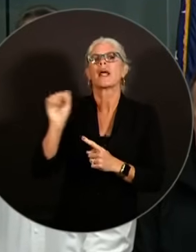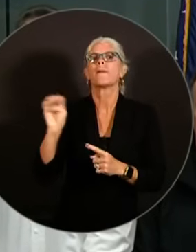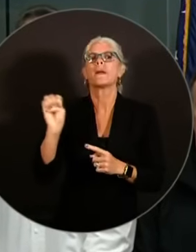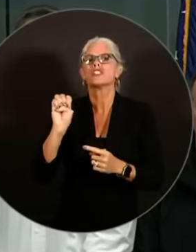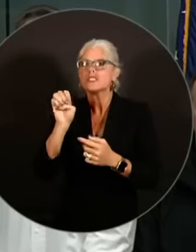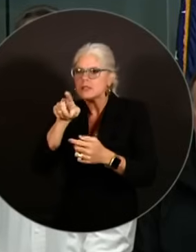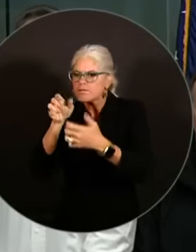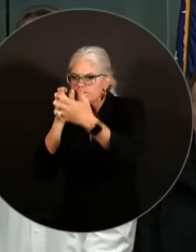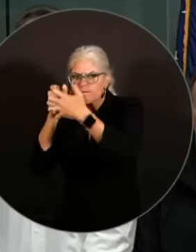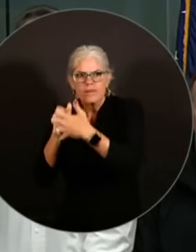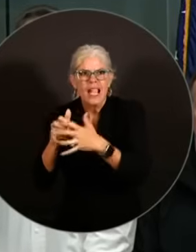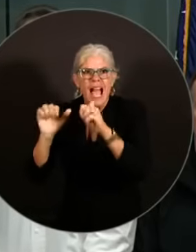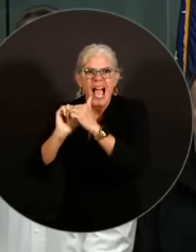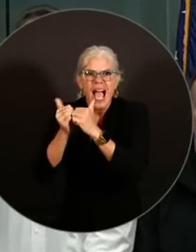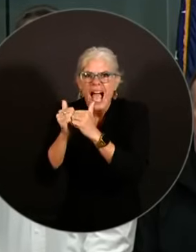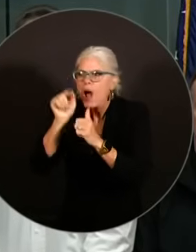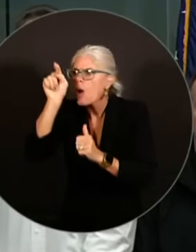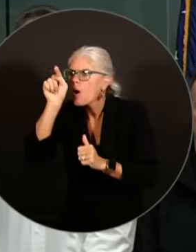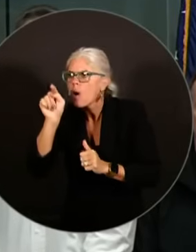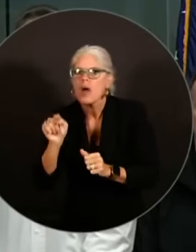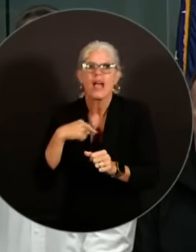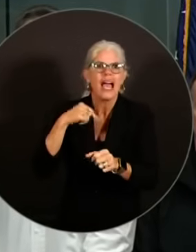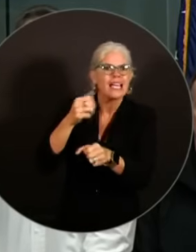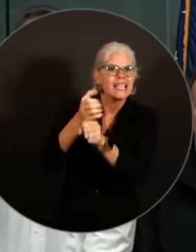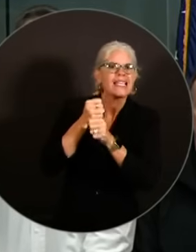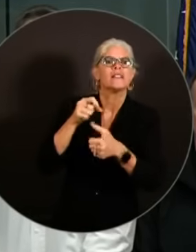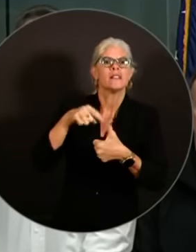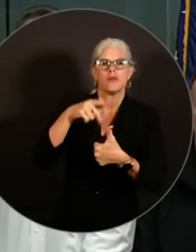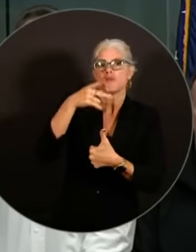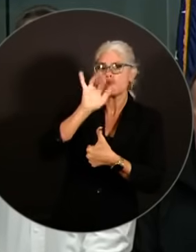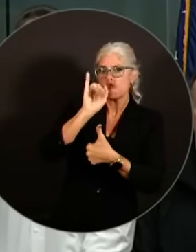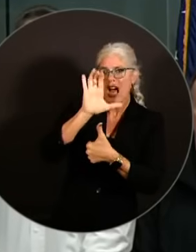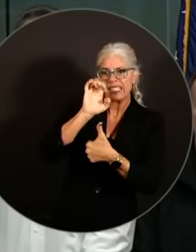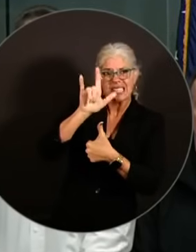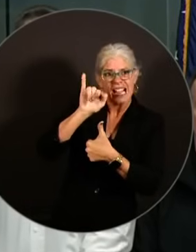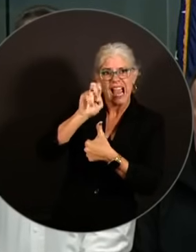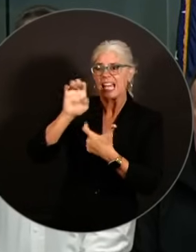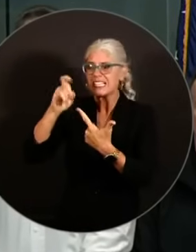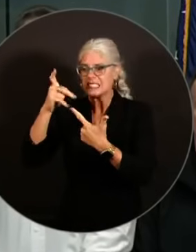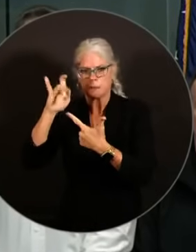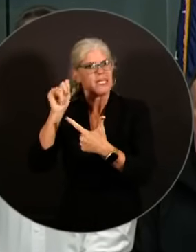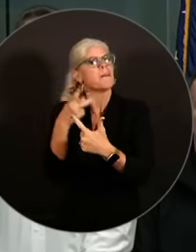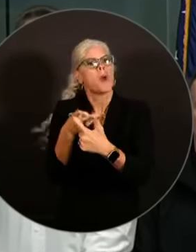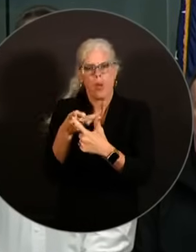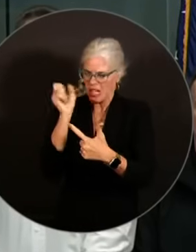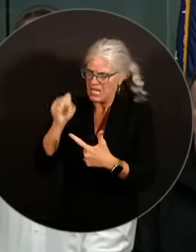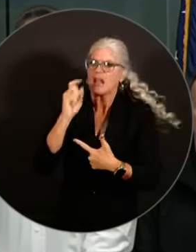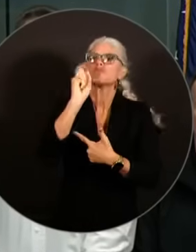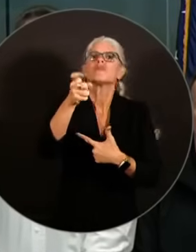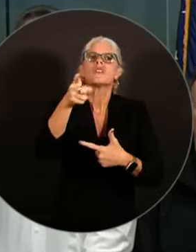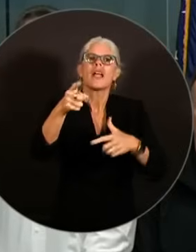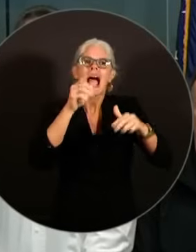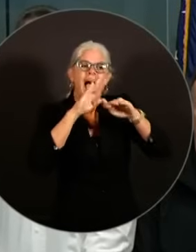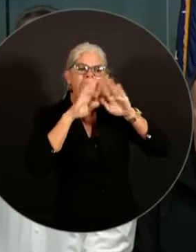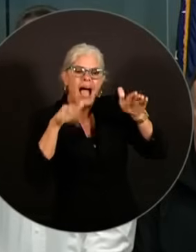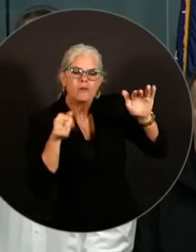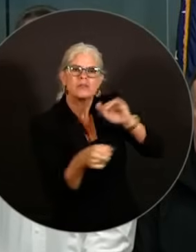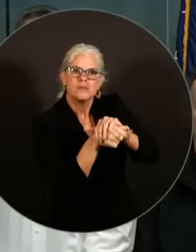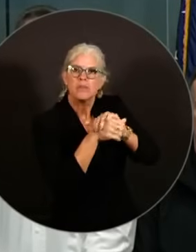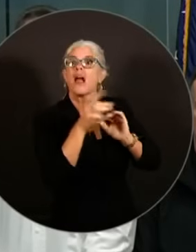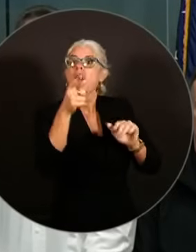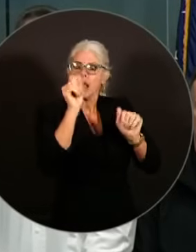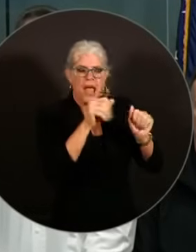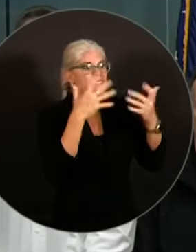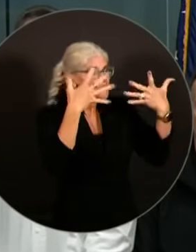Priceline will remain available for those who are returning to their homes, which were evacuated during the storm and sustained damage